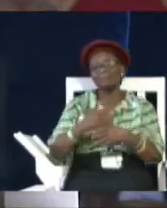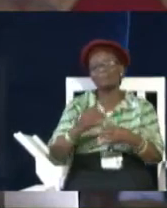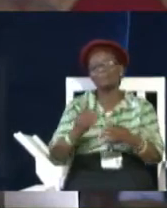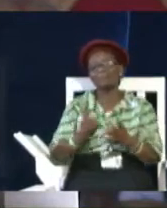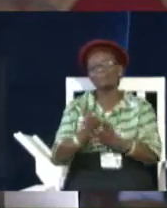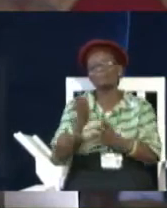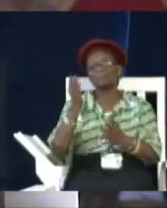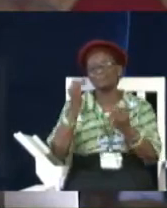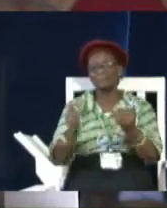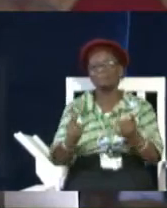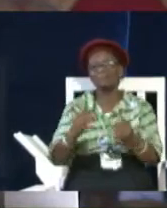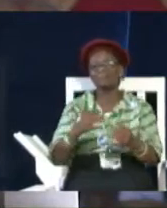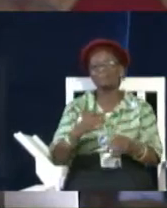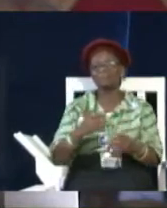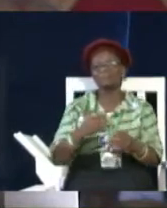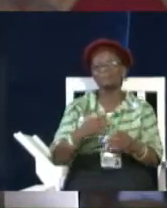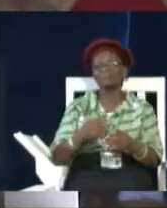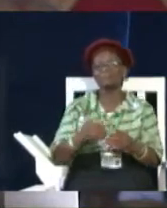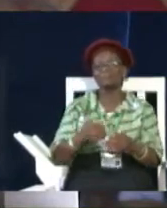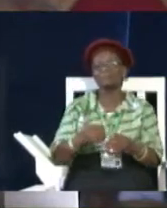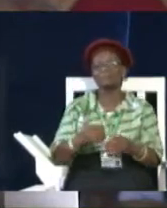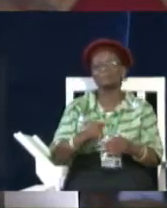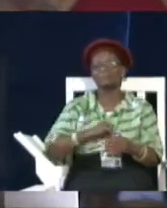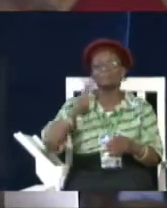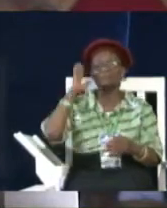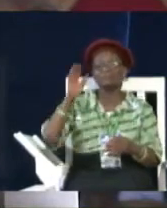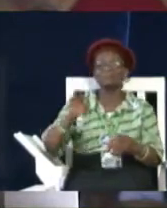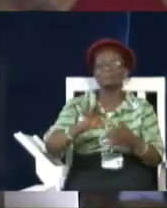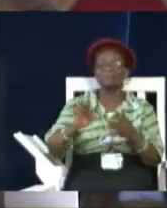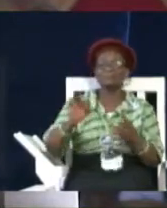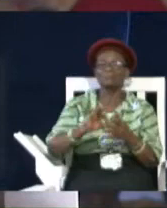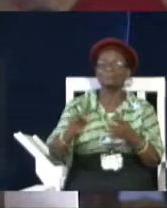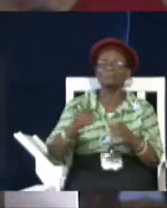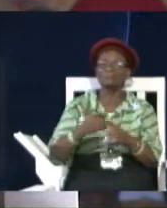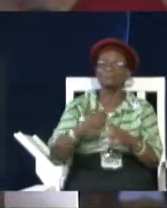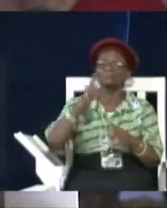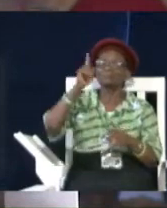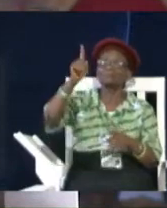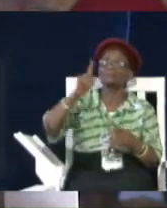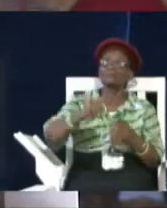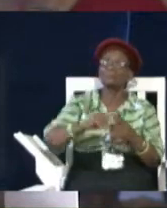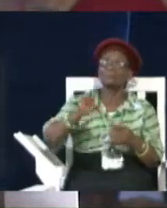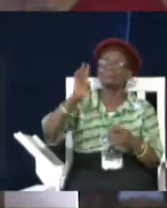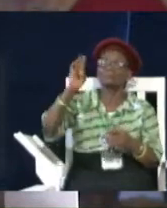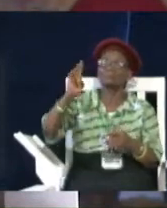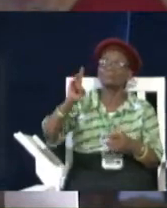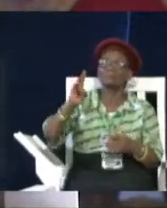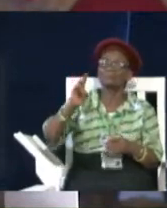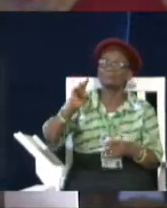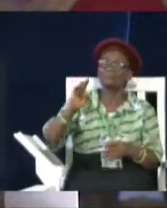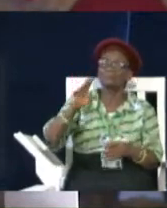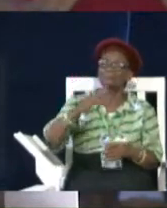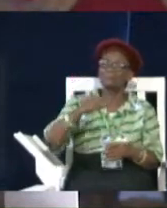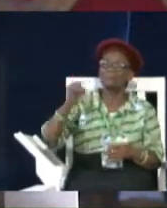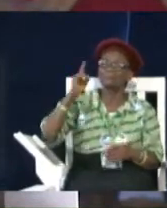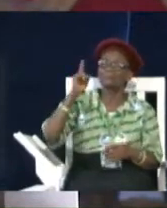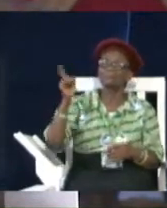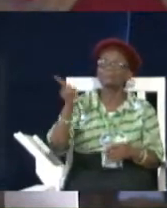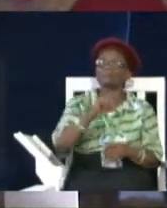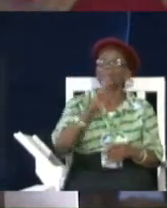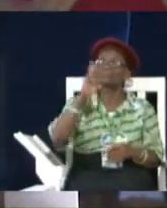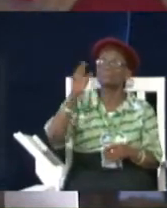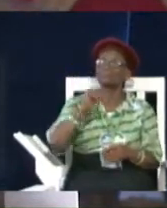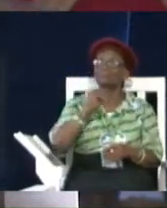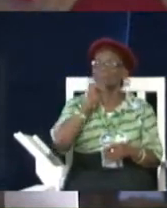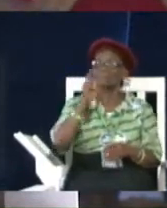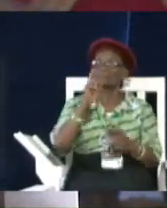restoration. I'm going to count from 1 to 7. If by the time I say 7, you are not already standing before the altar, I